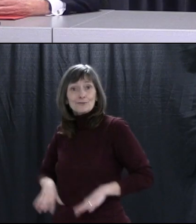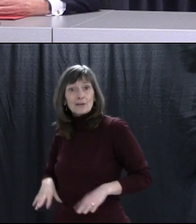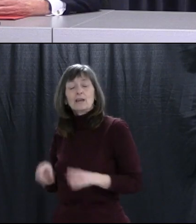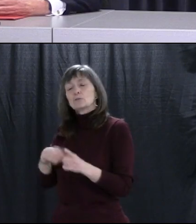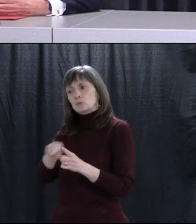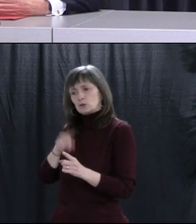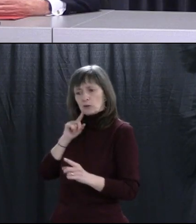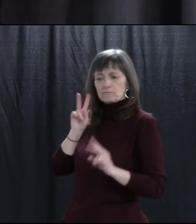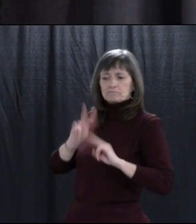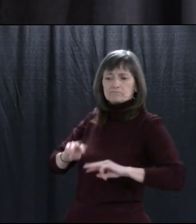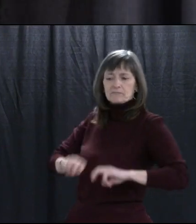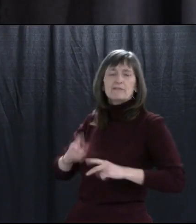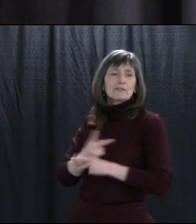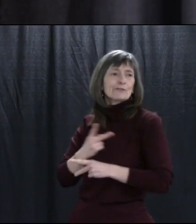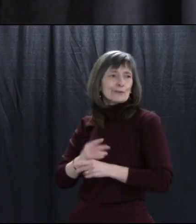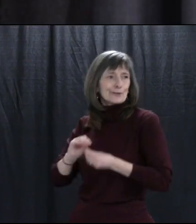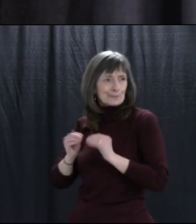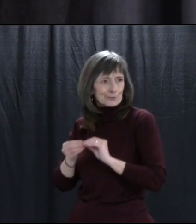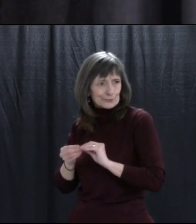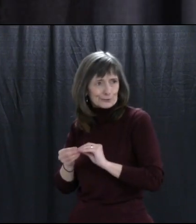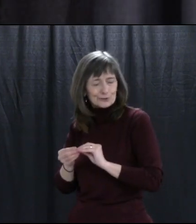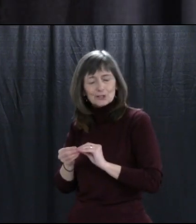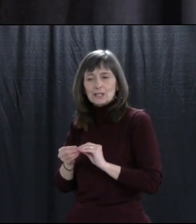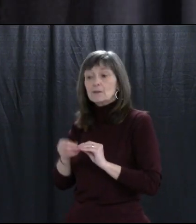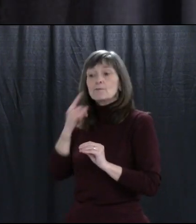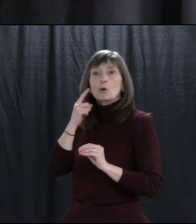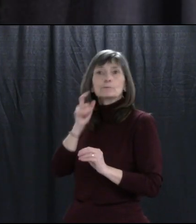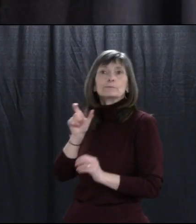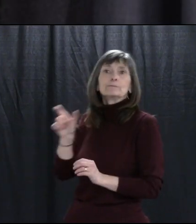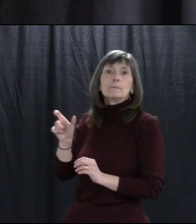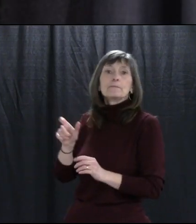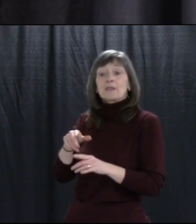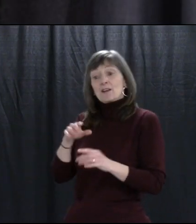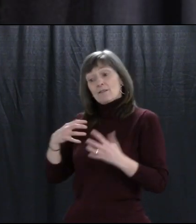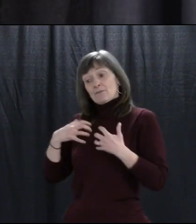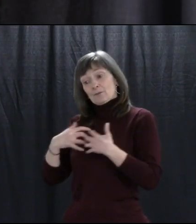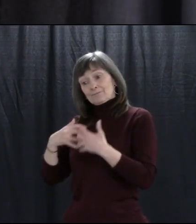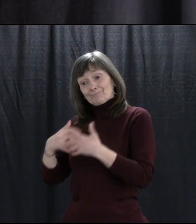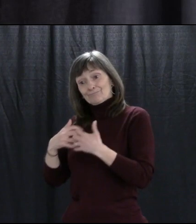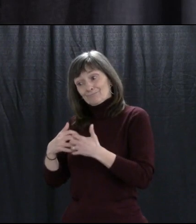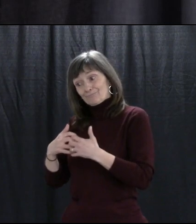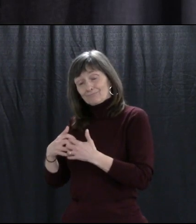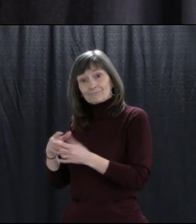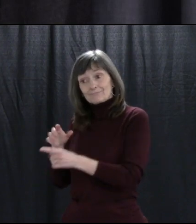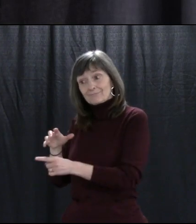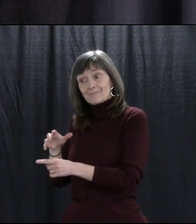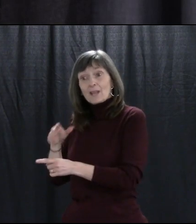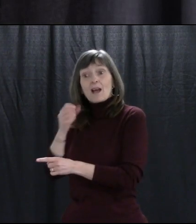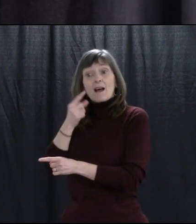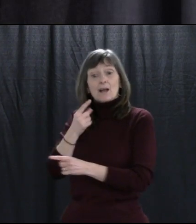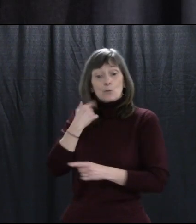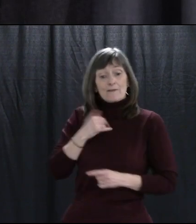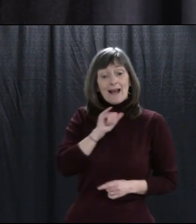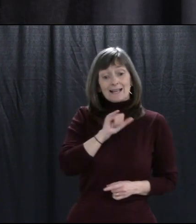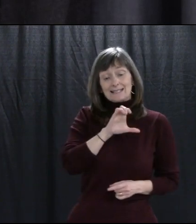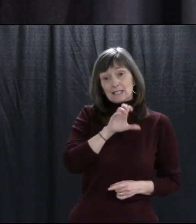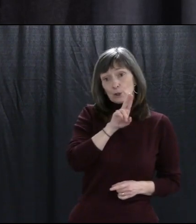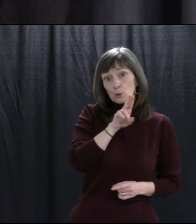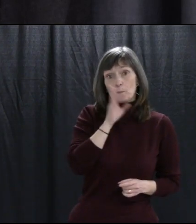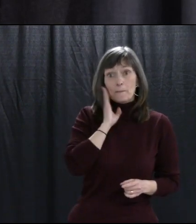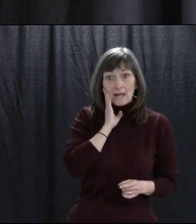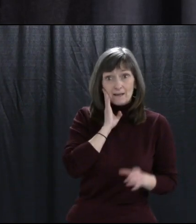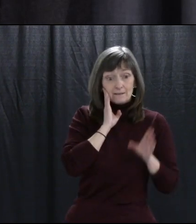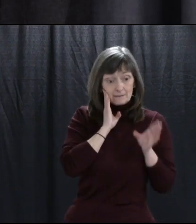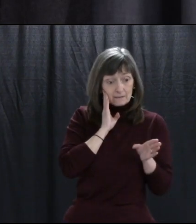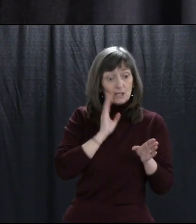completely. In terms of ventilators, we have 50% more ventilators than we do ICU beds, and we have